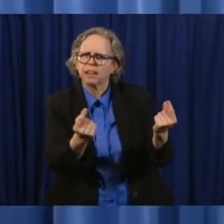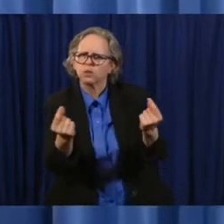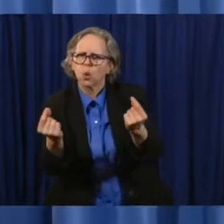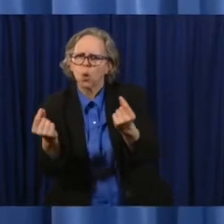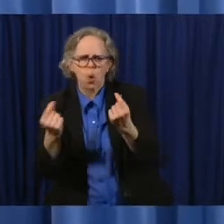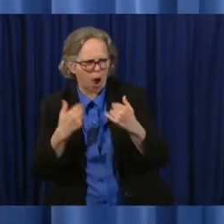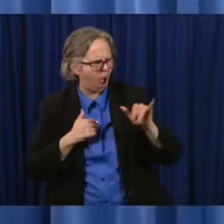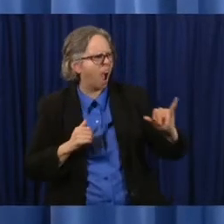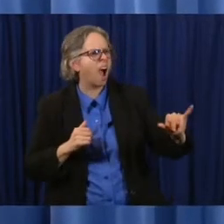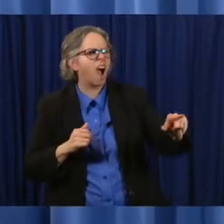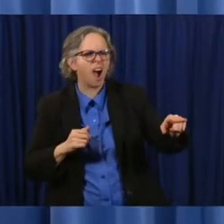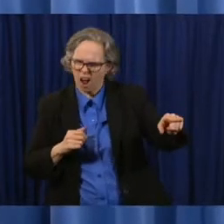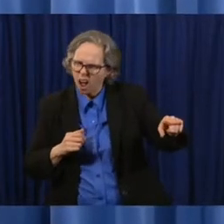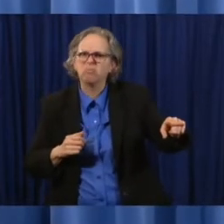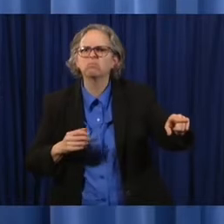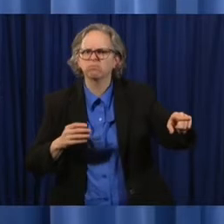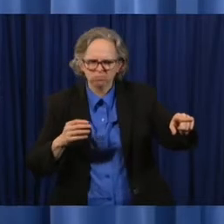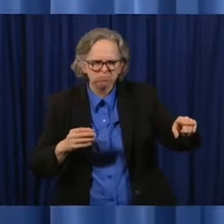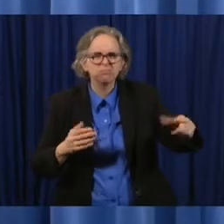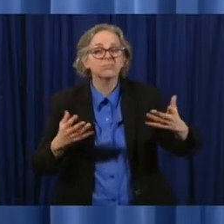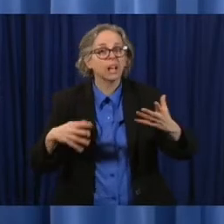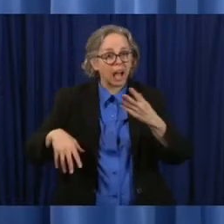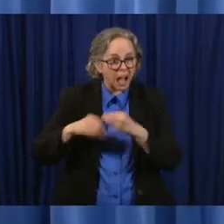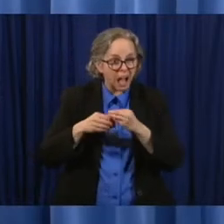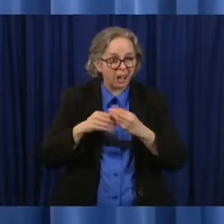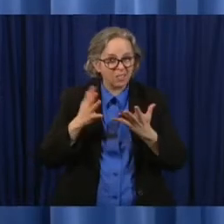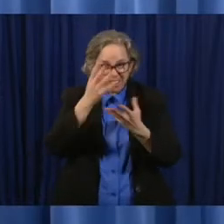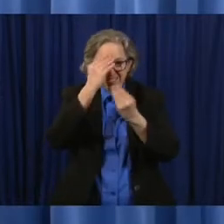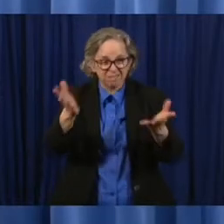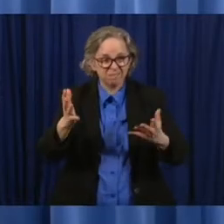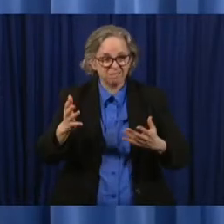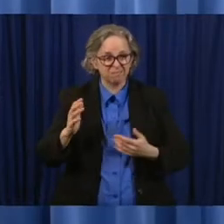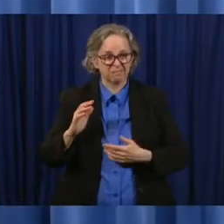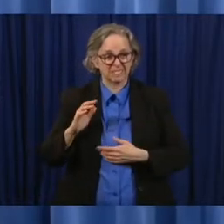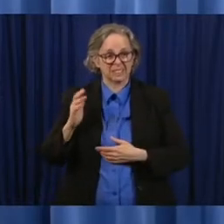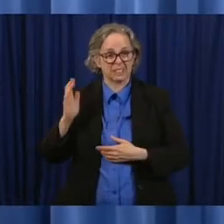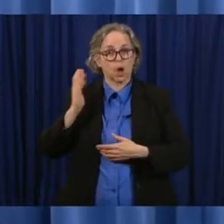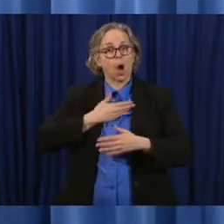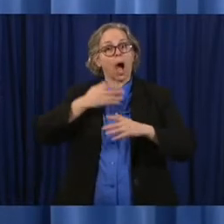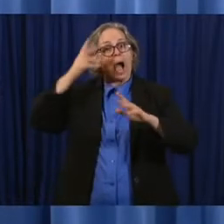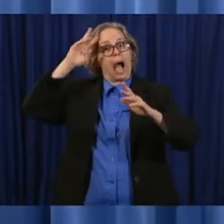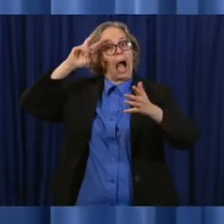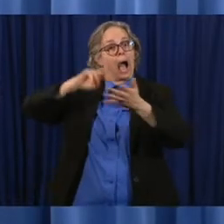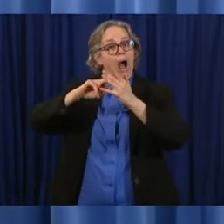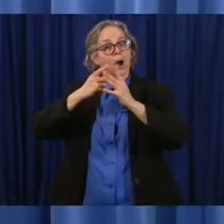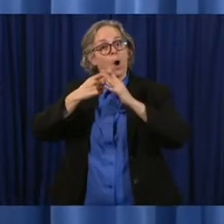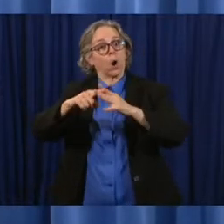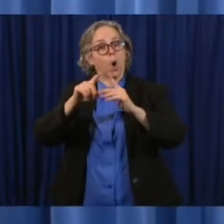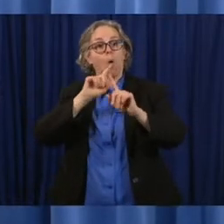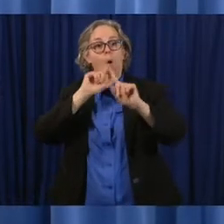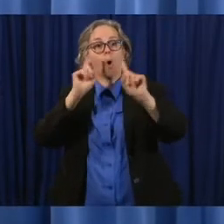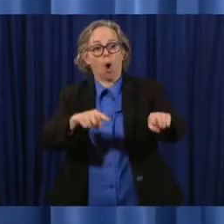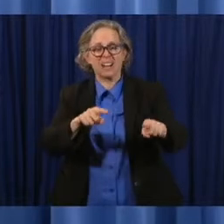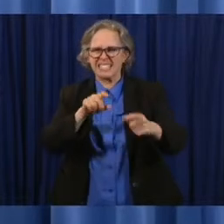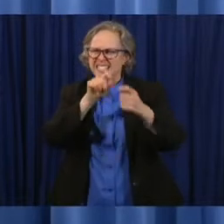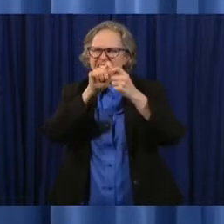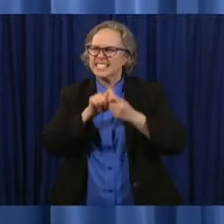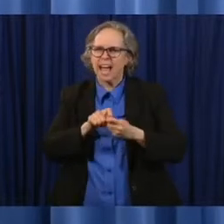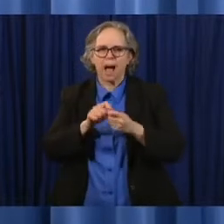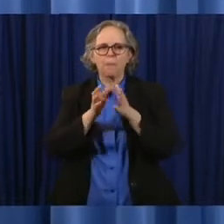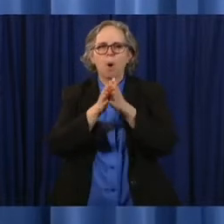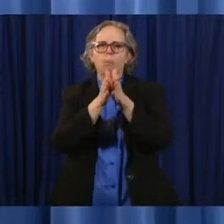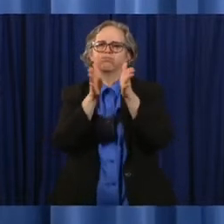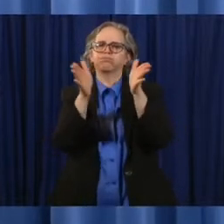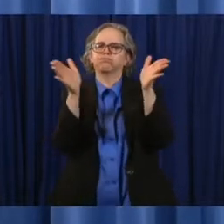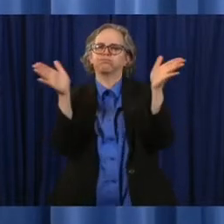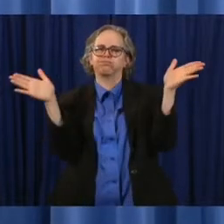that our initial orders were not as detailed as these orders are going to be. So these orders are going to apply to